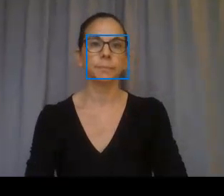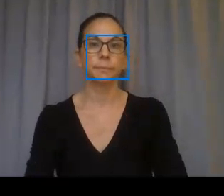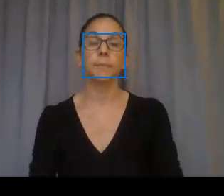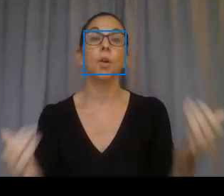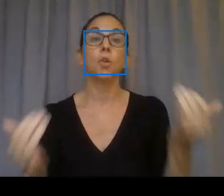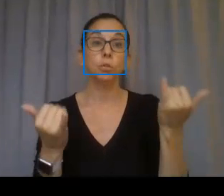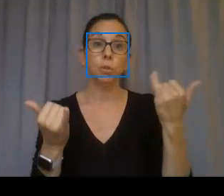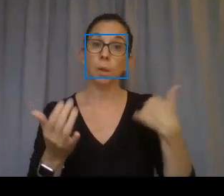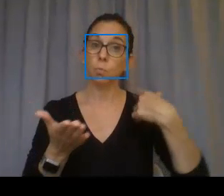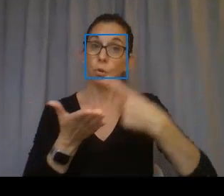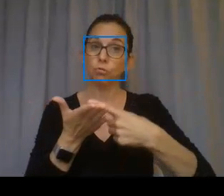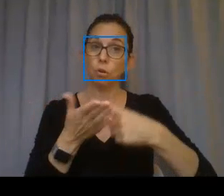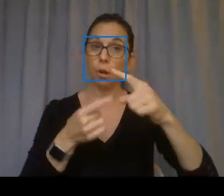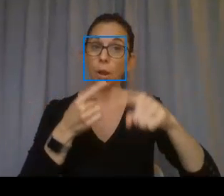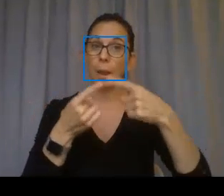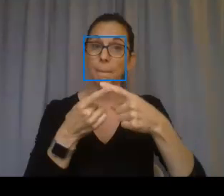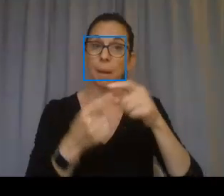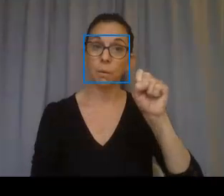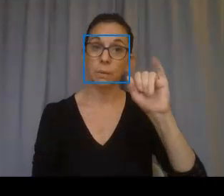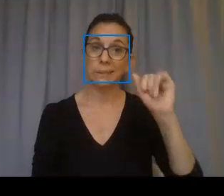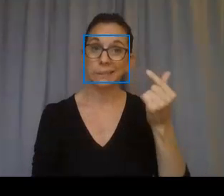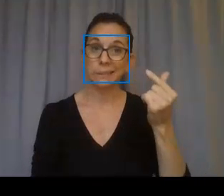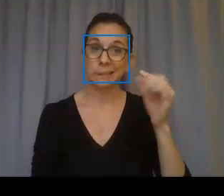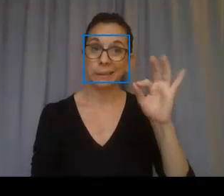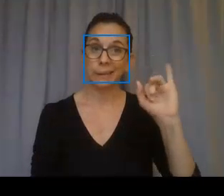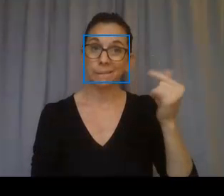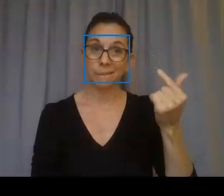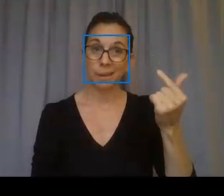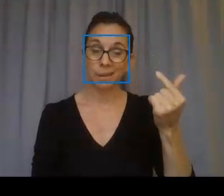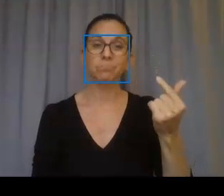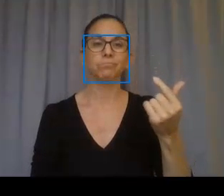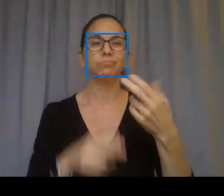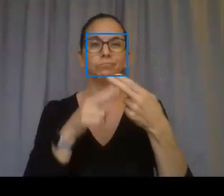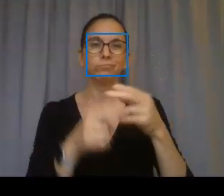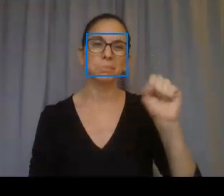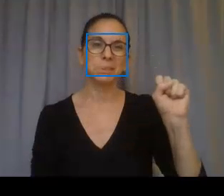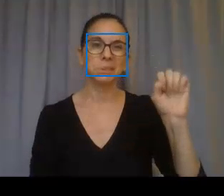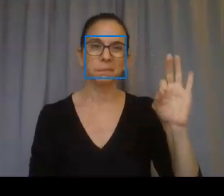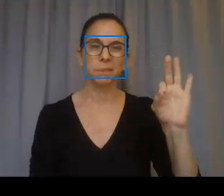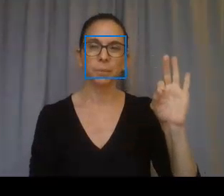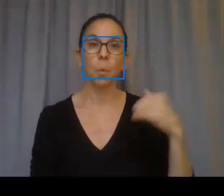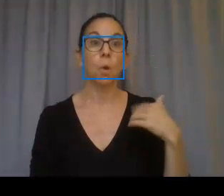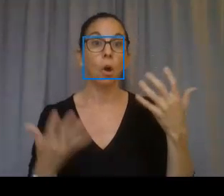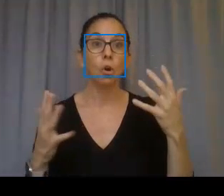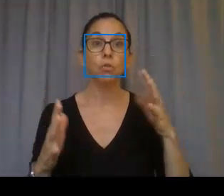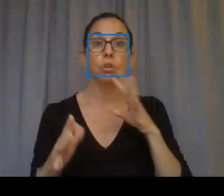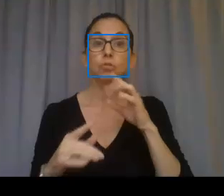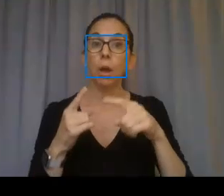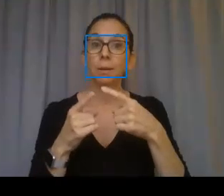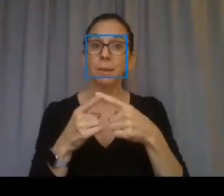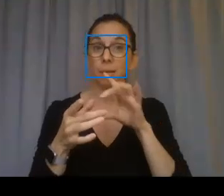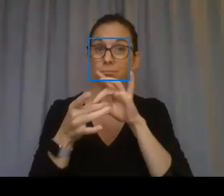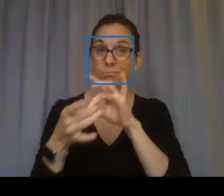So today we're going to talk about significant figures, also called significant digits. And we've already talked about how in chemistry we